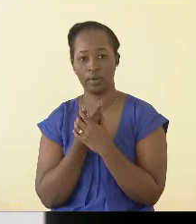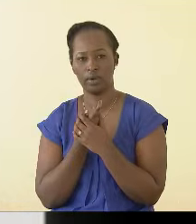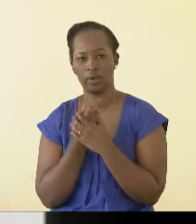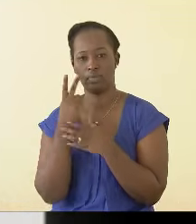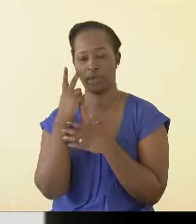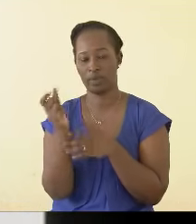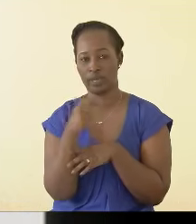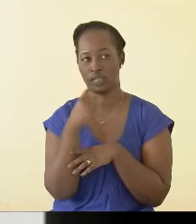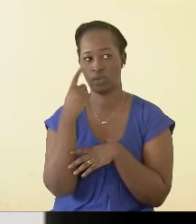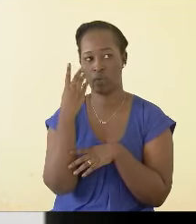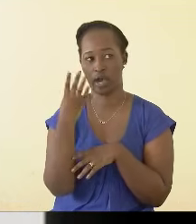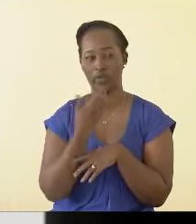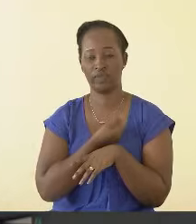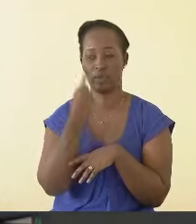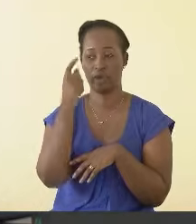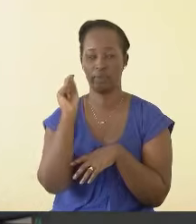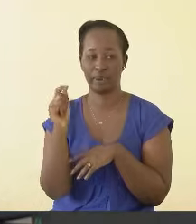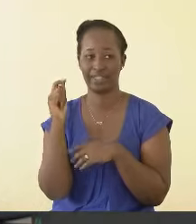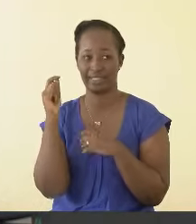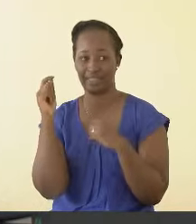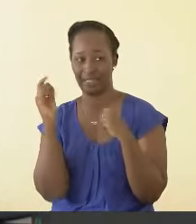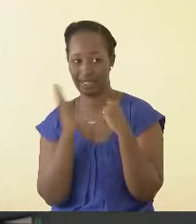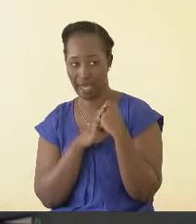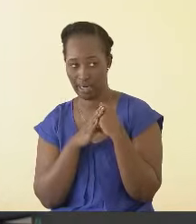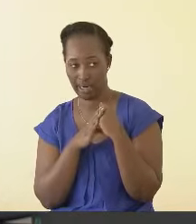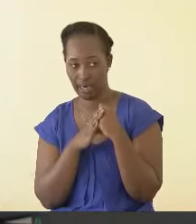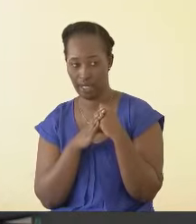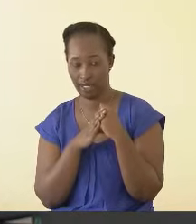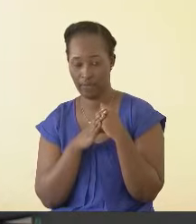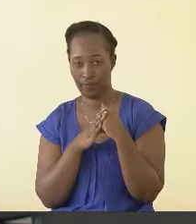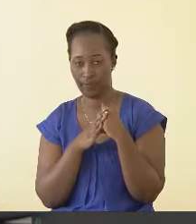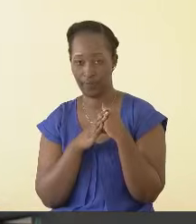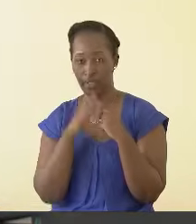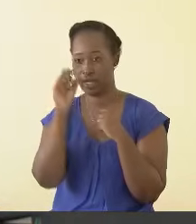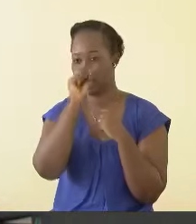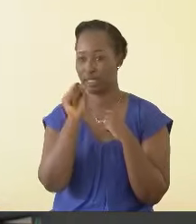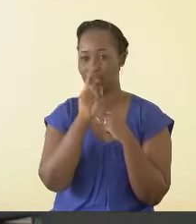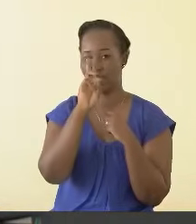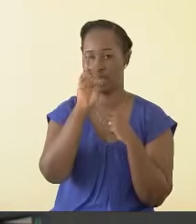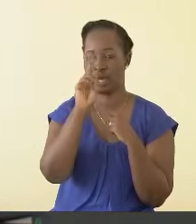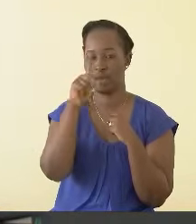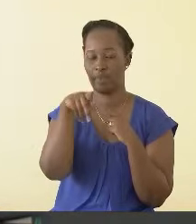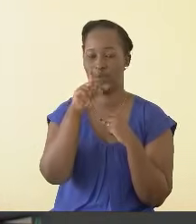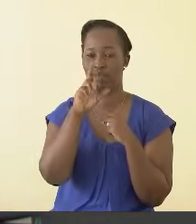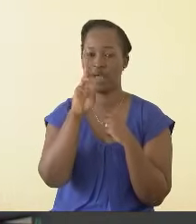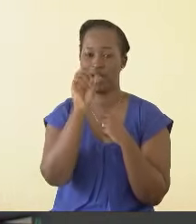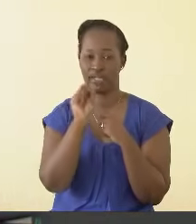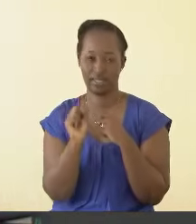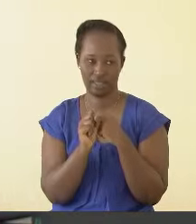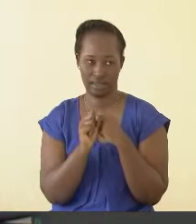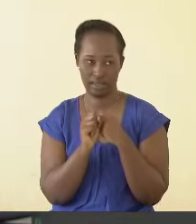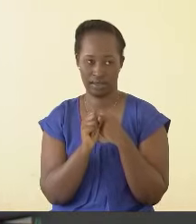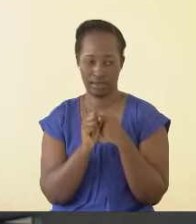at April. We have 1.9. Is this a surplus or a deficit? Cash inflows were greater than cash